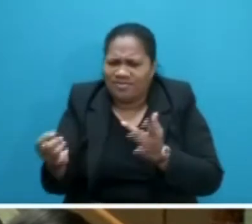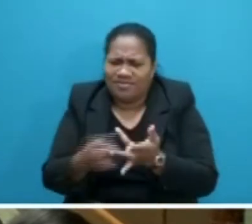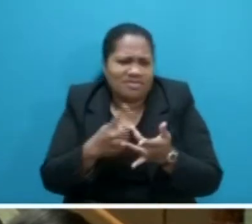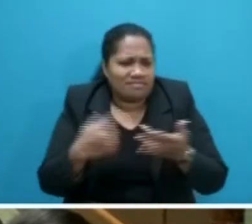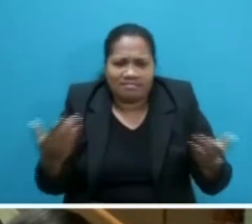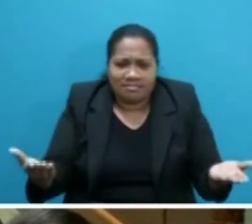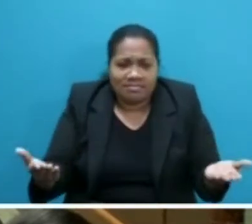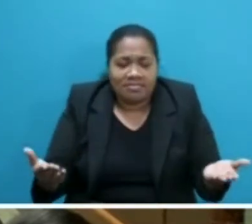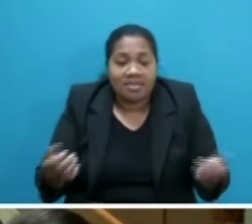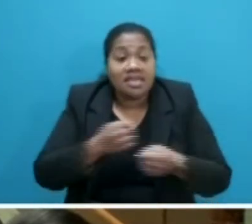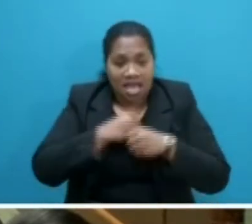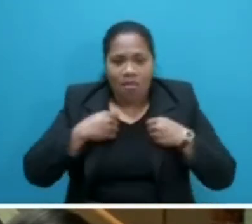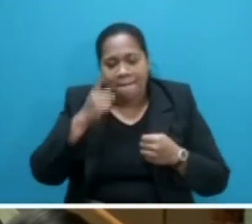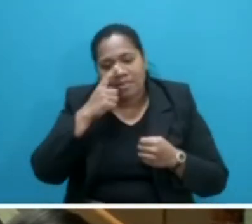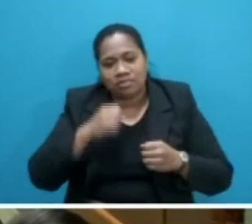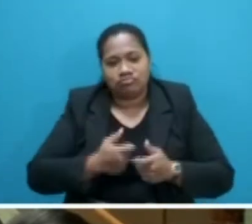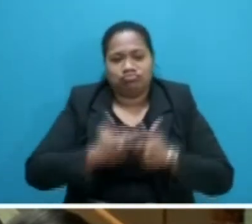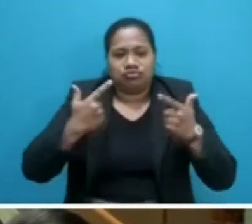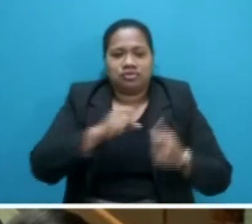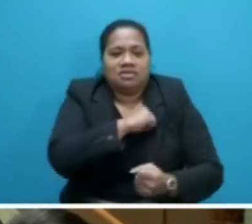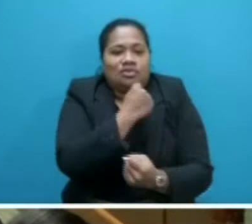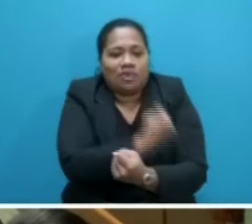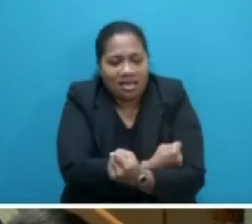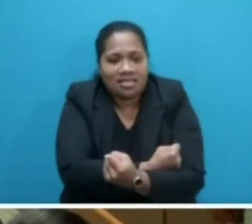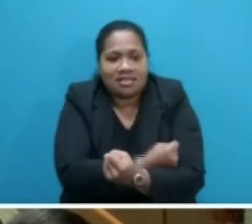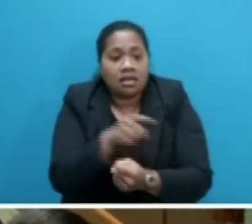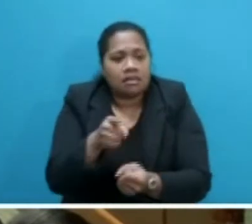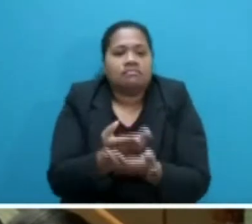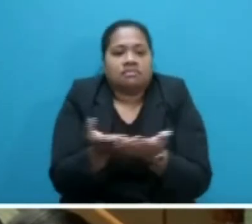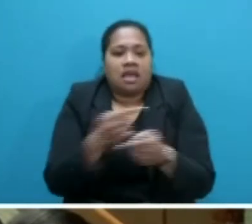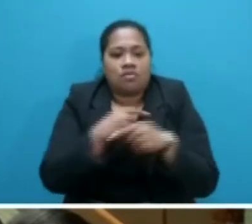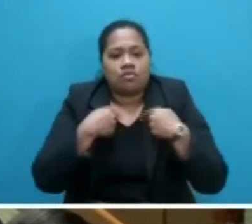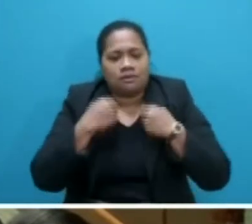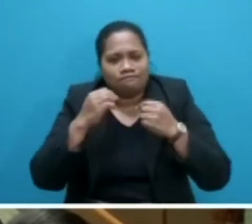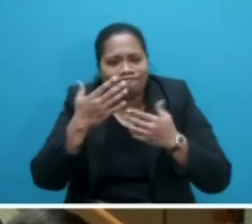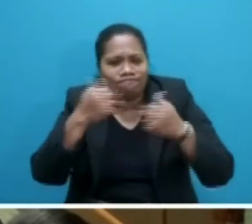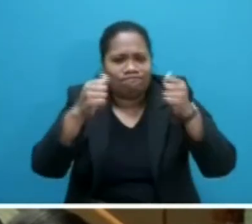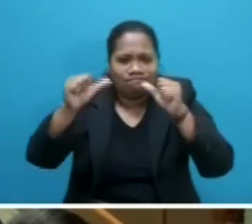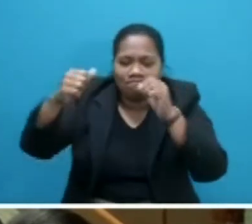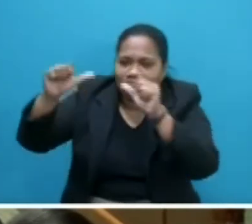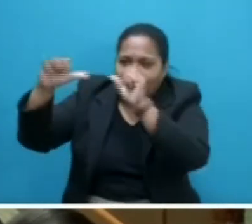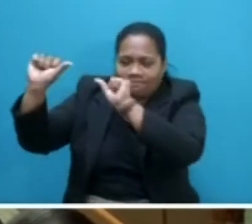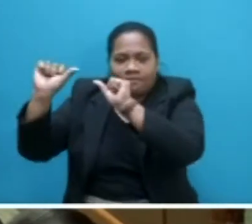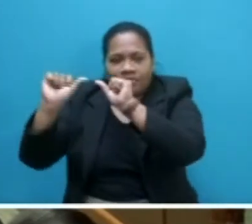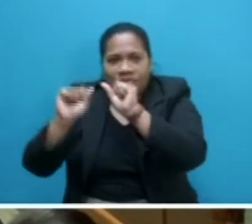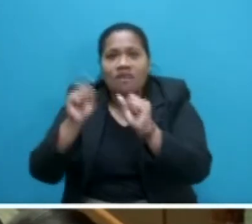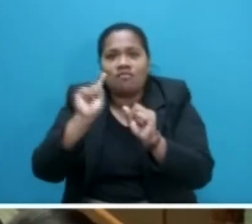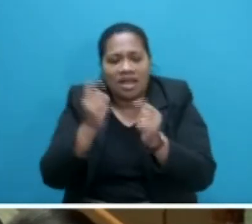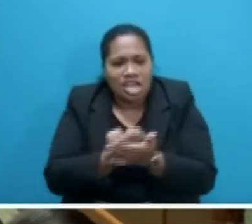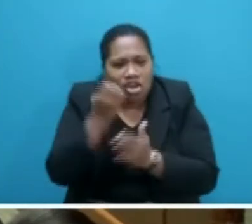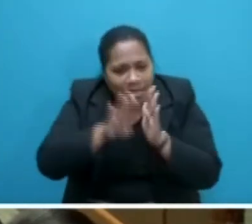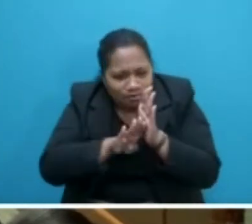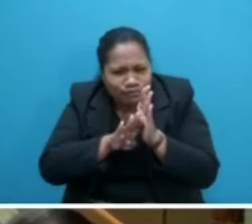our people's greatest strength. That is how we've achieved 10 straight years of economic growth. That